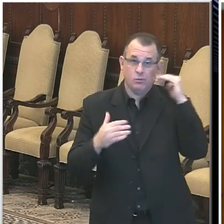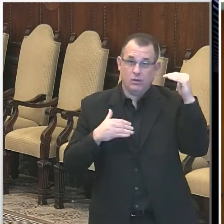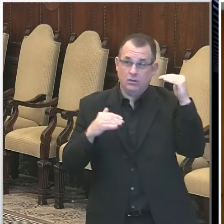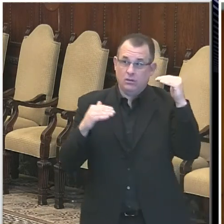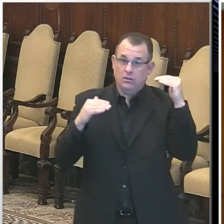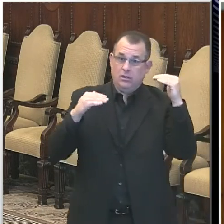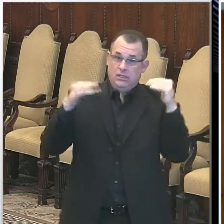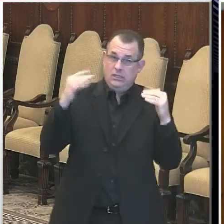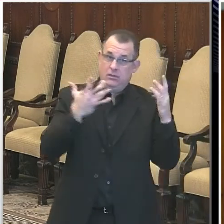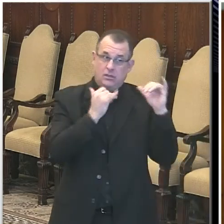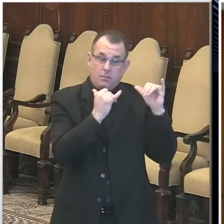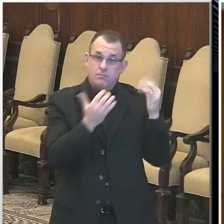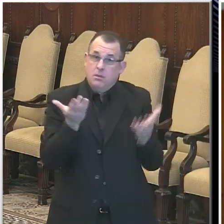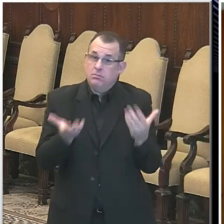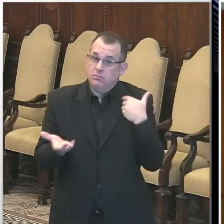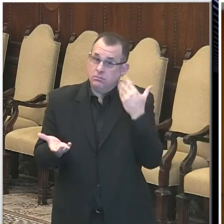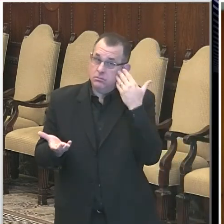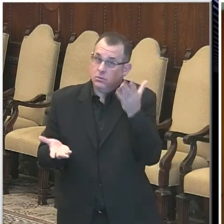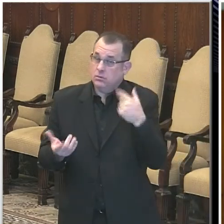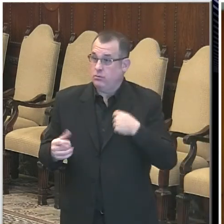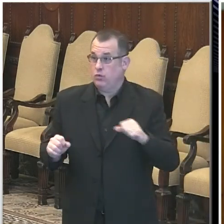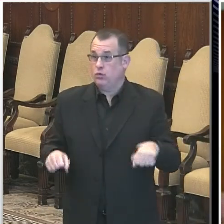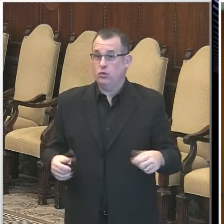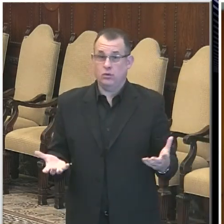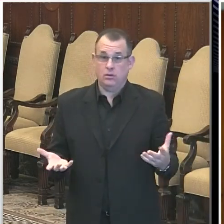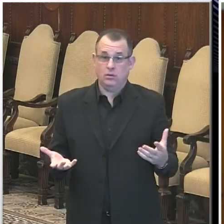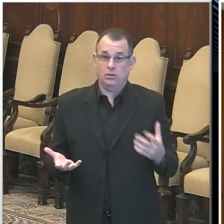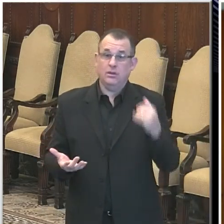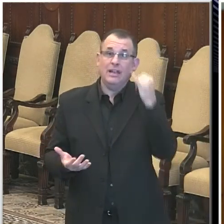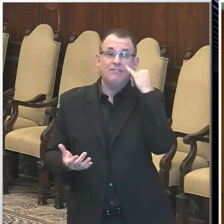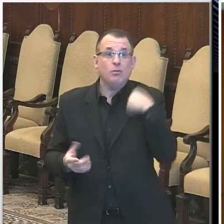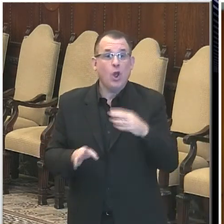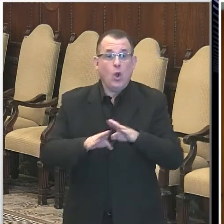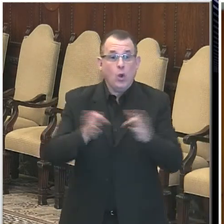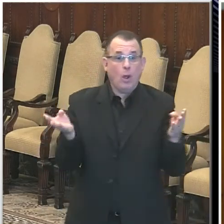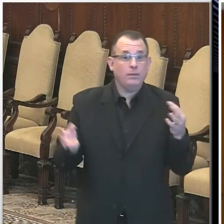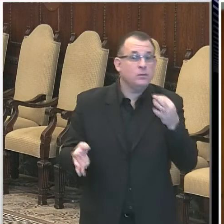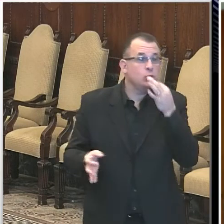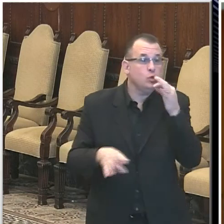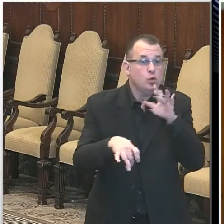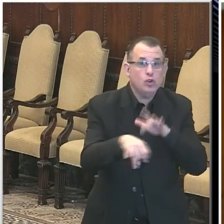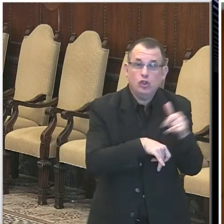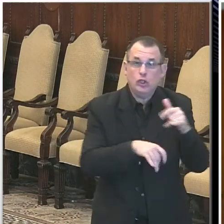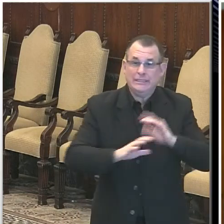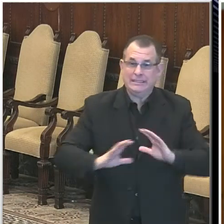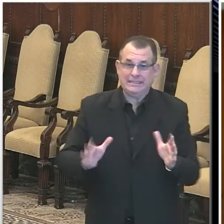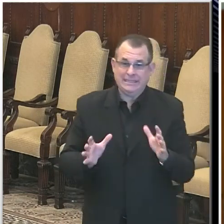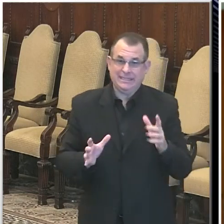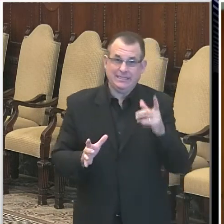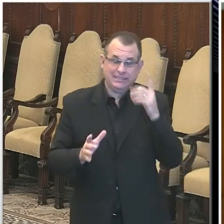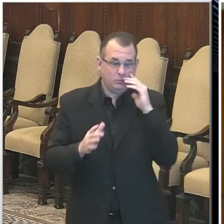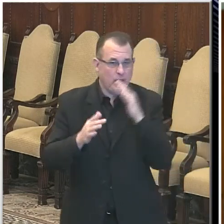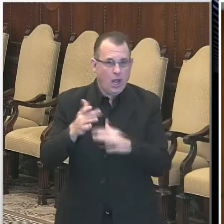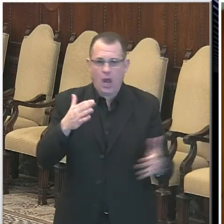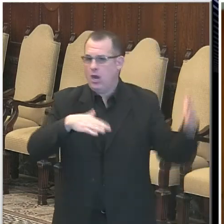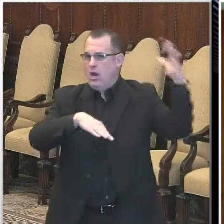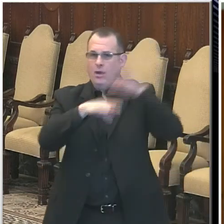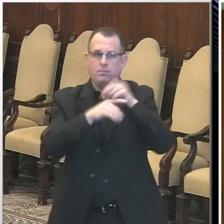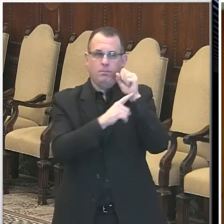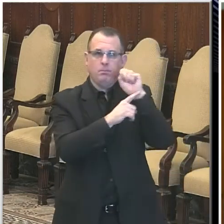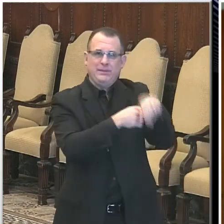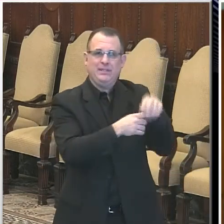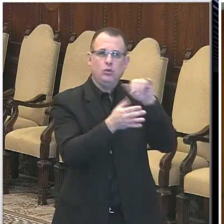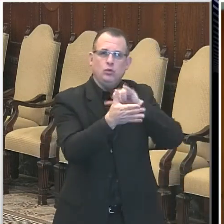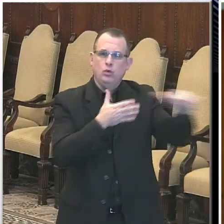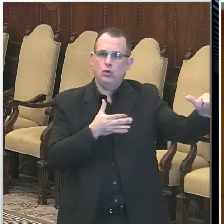died. And if we were to reopen too soon, we might see a surge just like that again. We don't want to be like that. So we are going to follow the data as much as